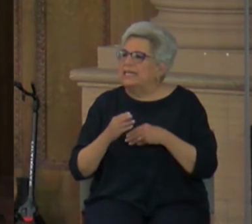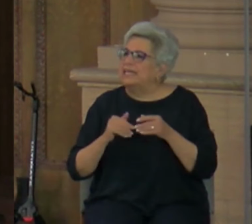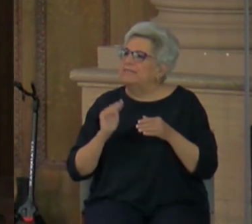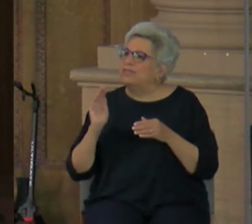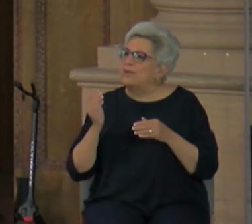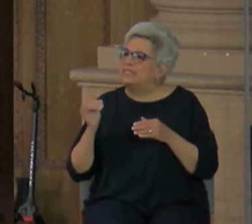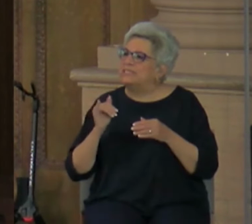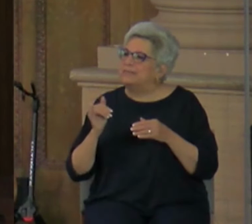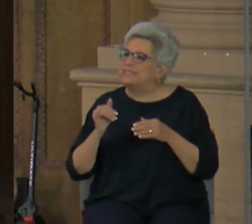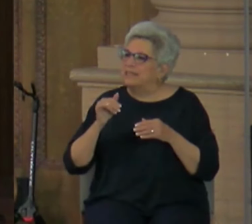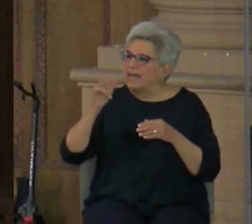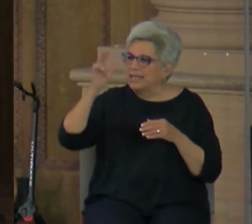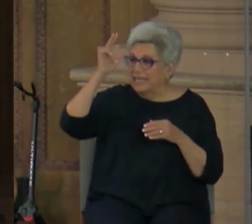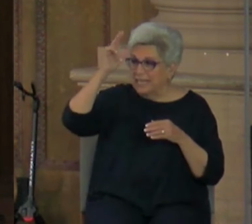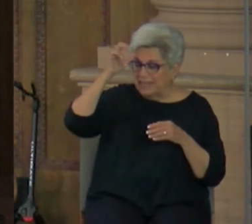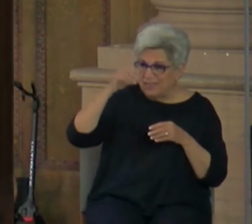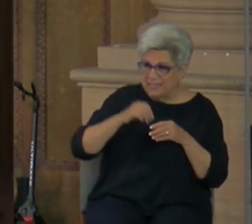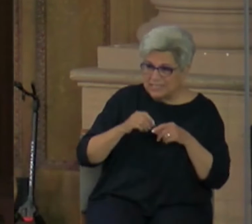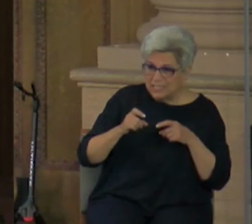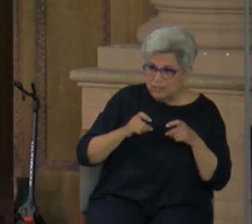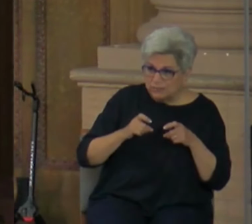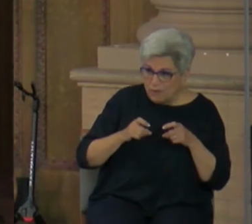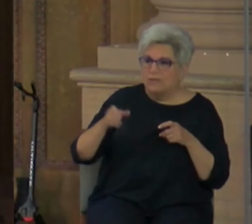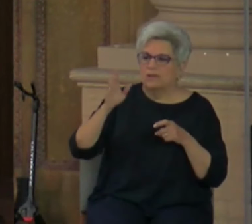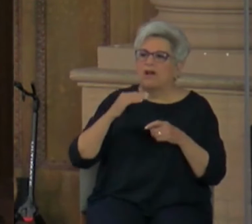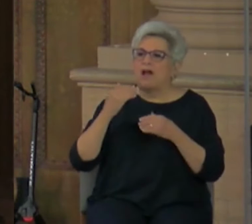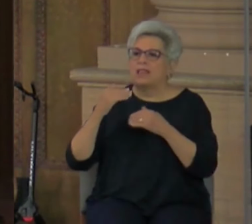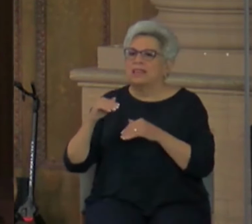they're in control, God limits evil people as well.